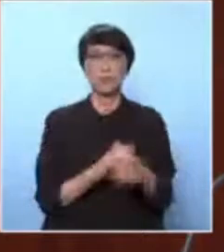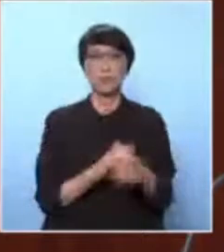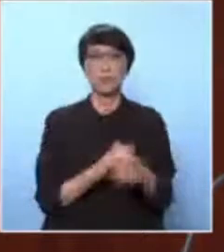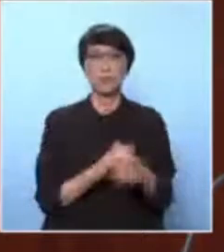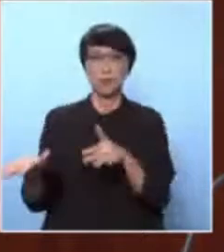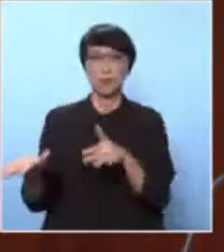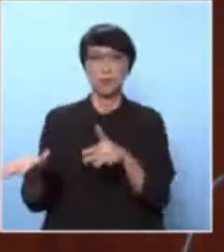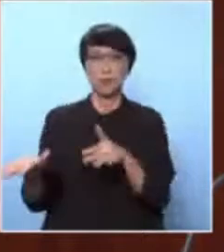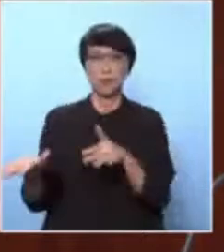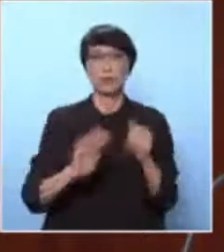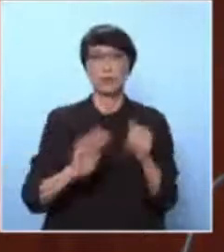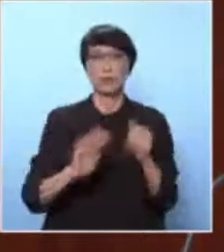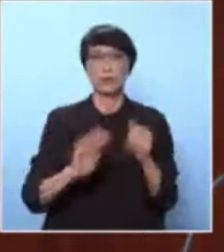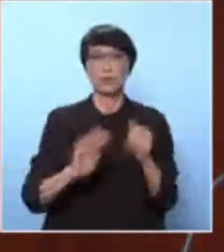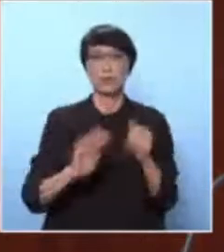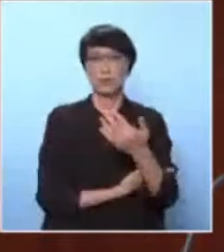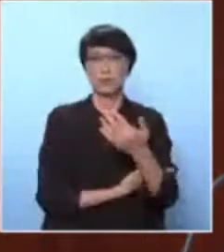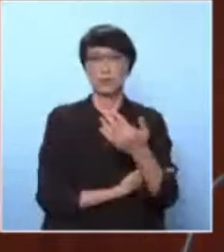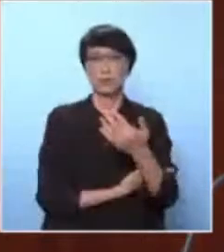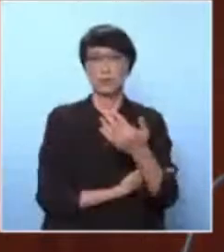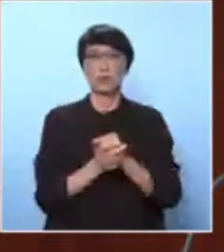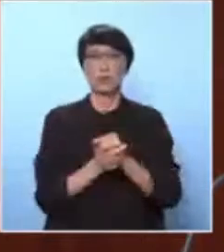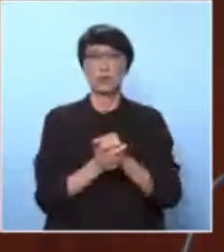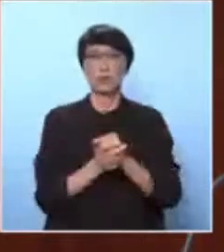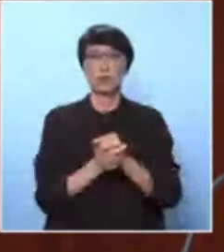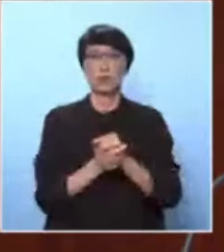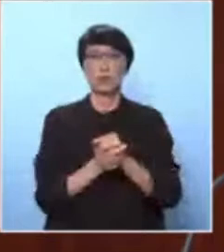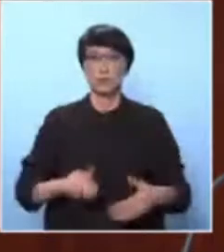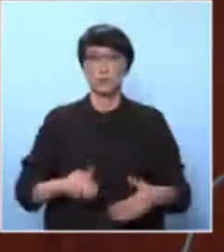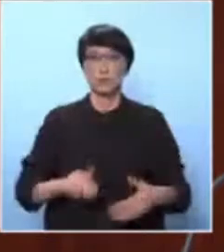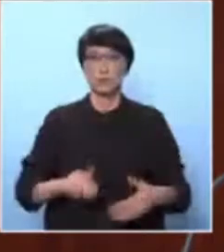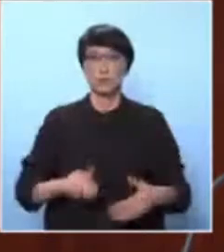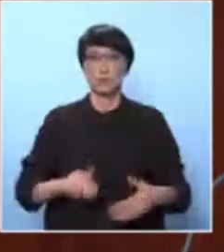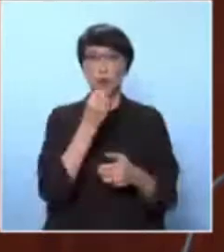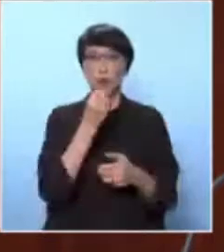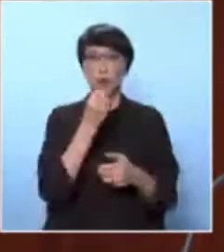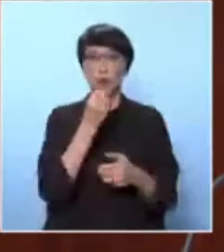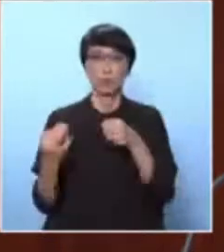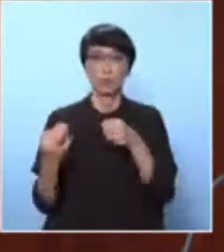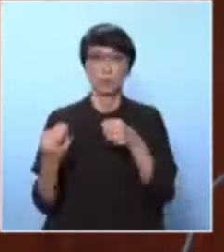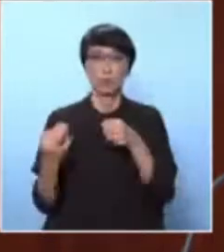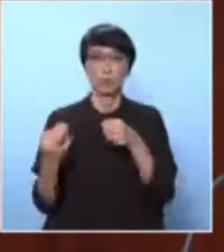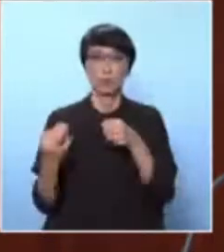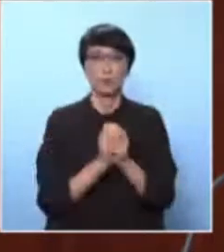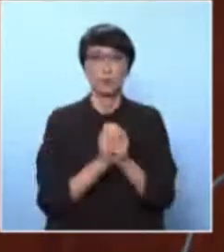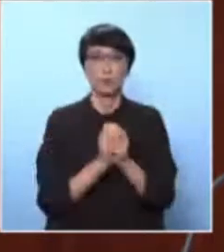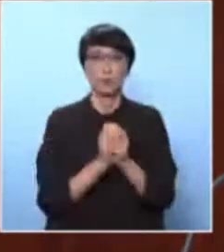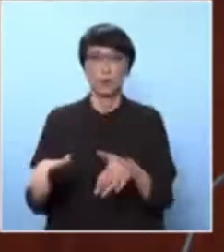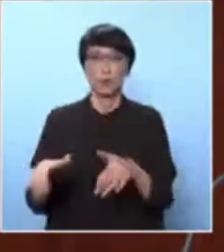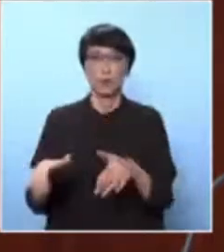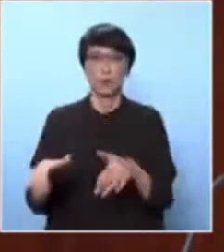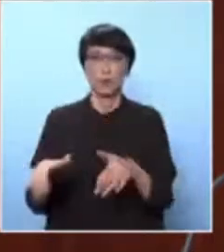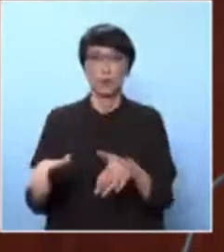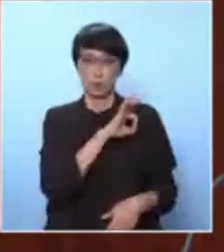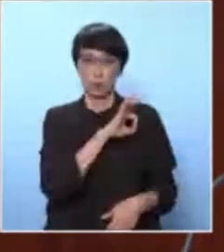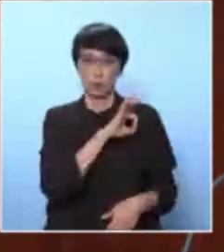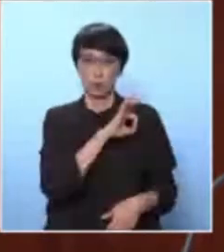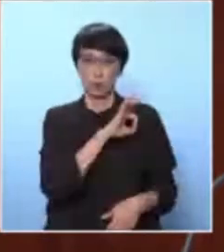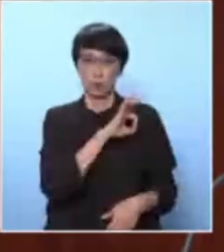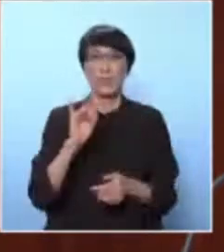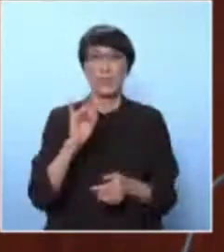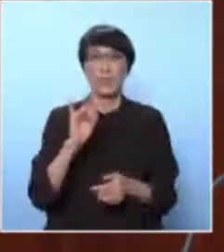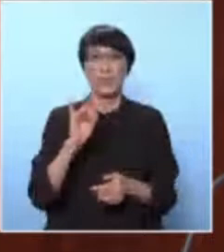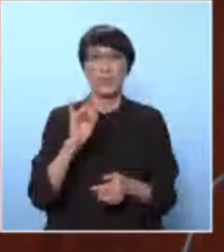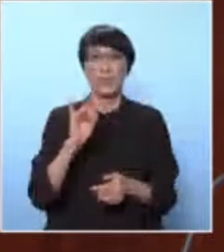in maritime arbitration. Hong Kong is one of the 4 designated arbitration venues in the Baltic and International